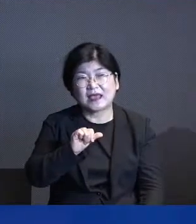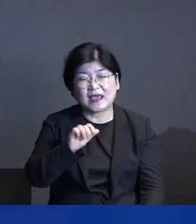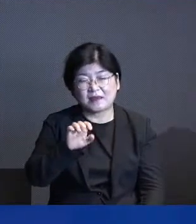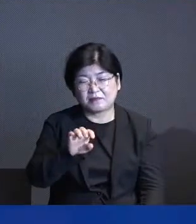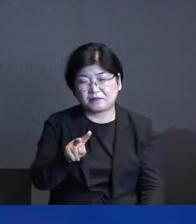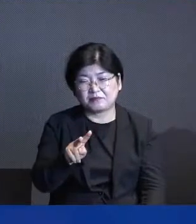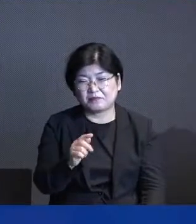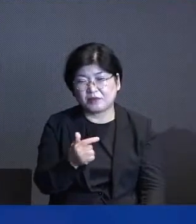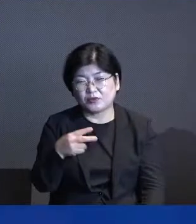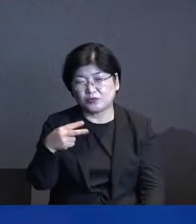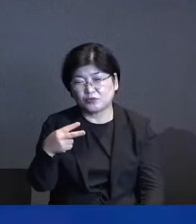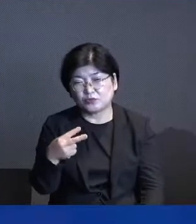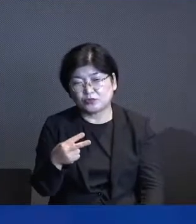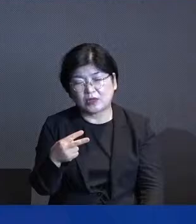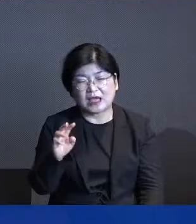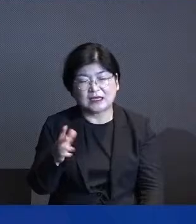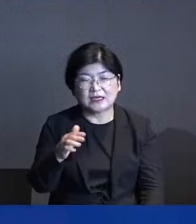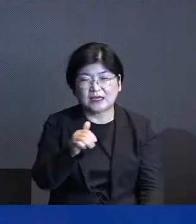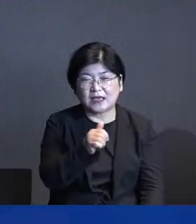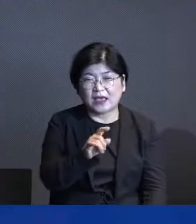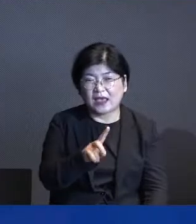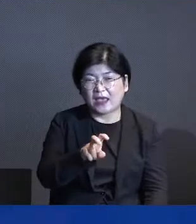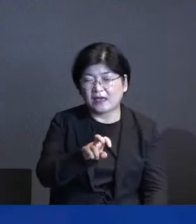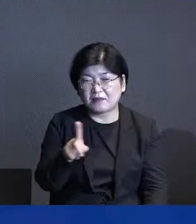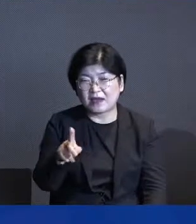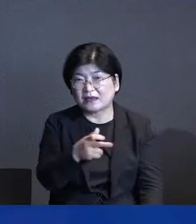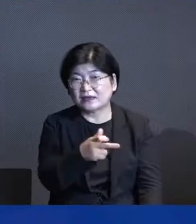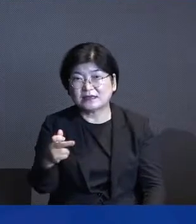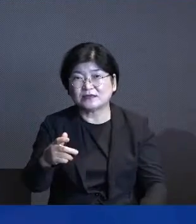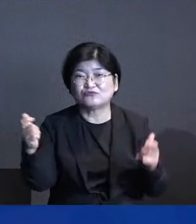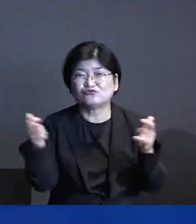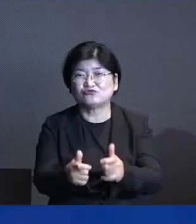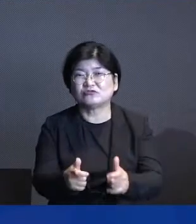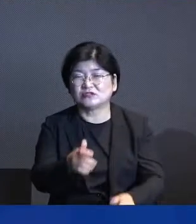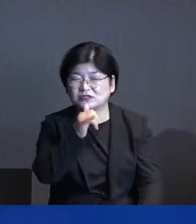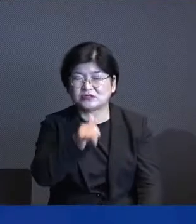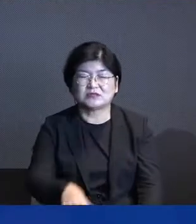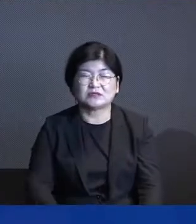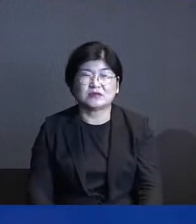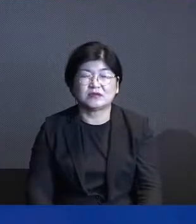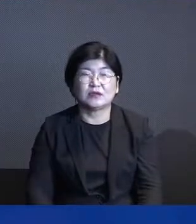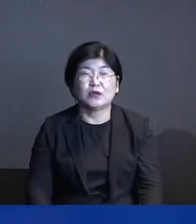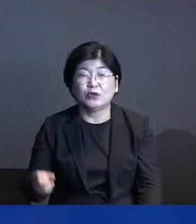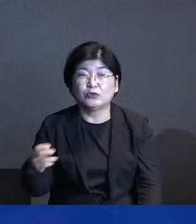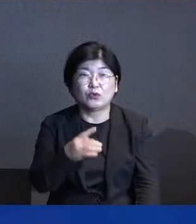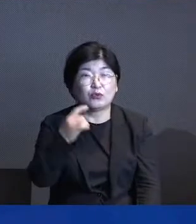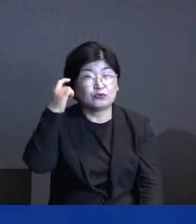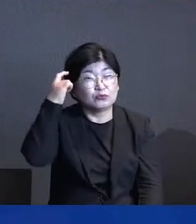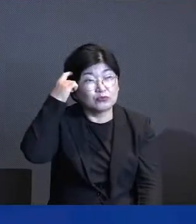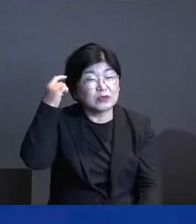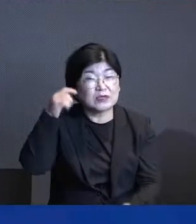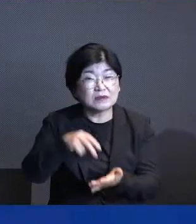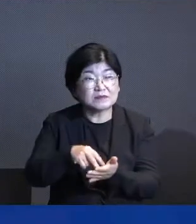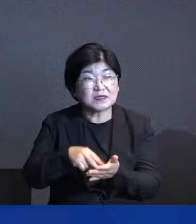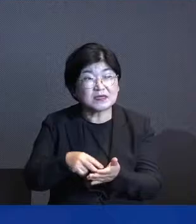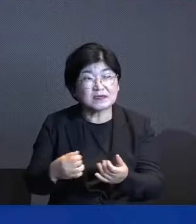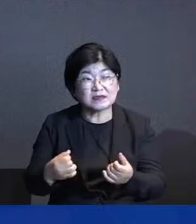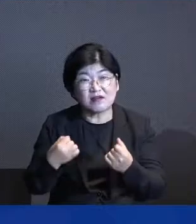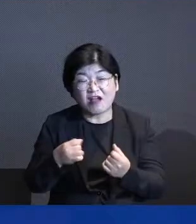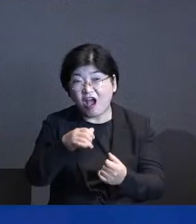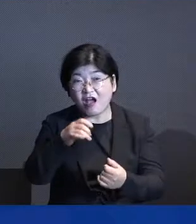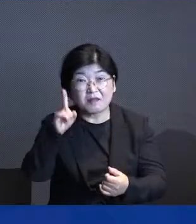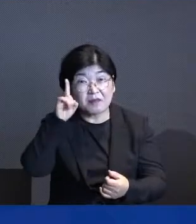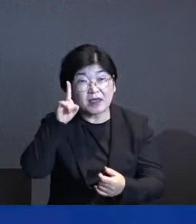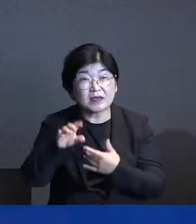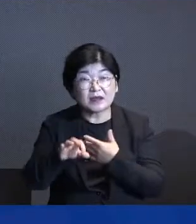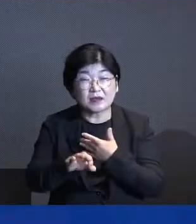that if we stay healthy in terms of the brain, gray and white matter stays